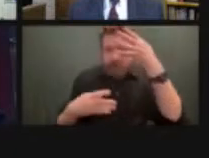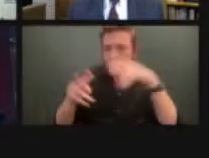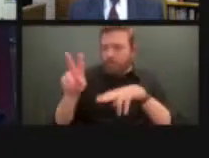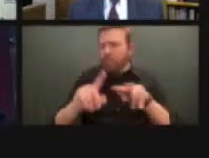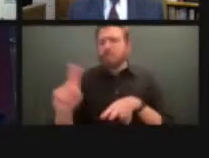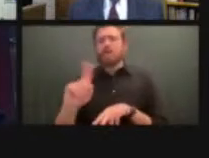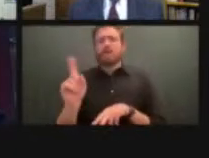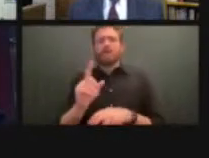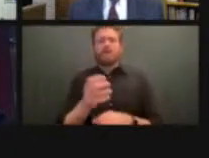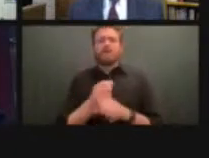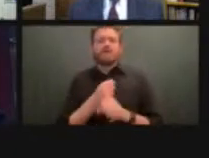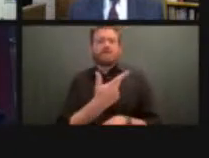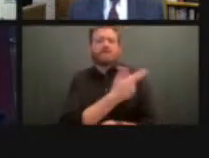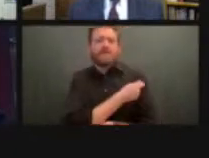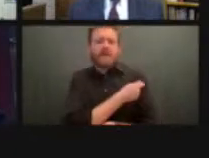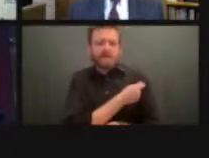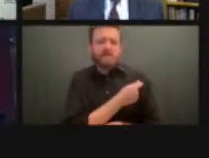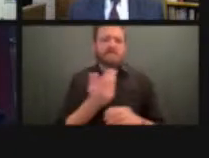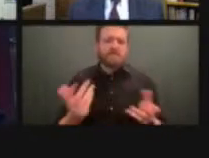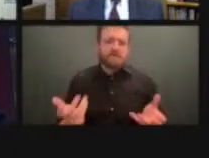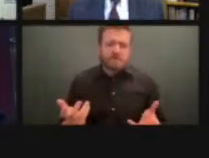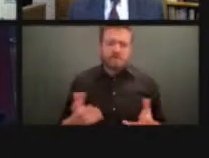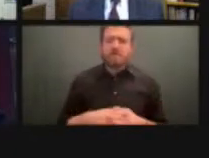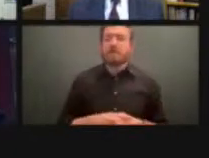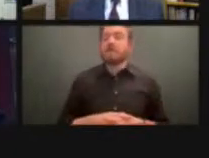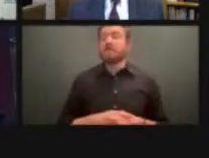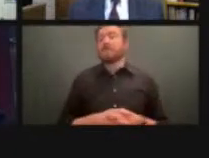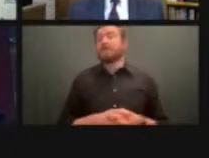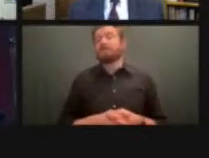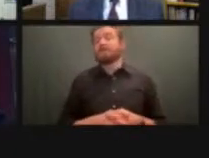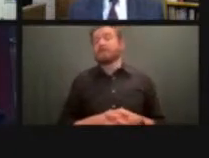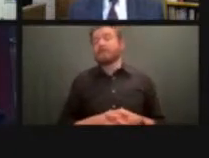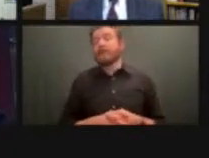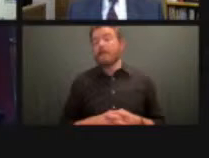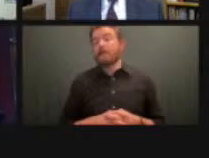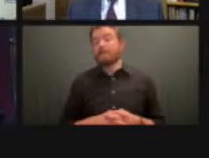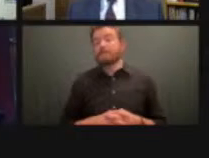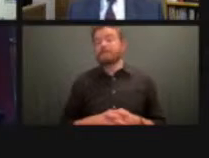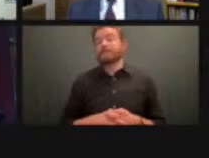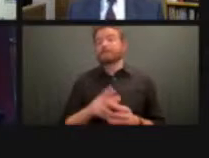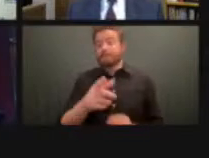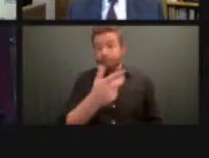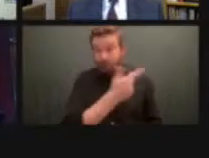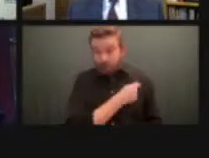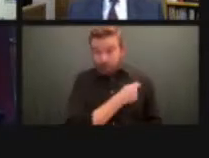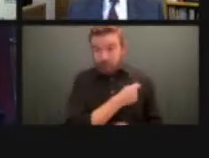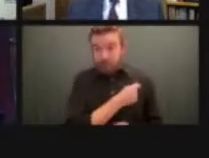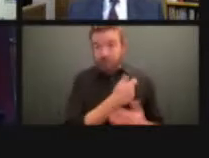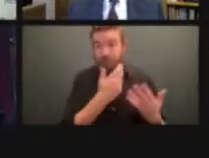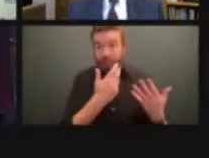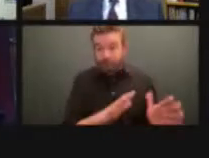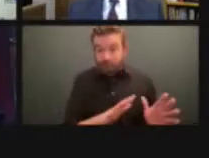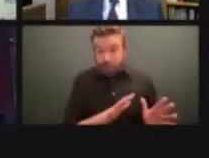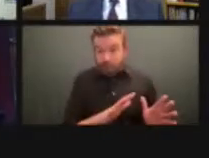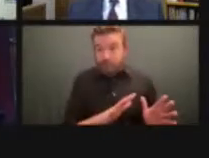that right now, if you are 6 months out from your primary vaccination course of Pfizer or